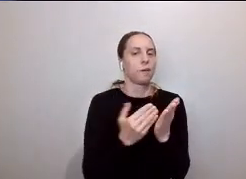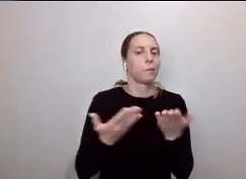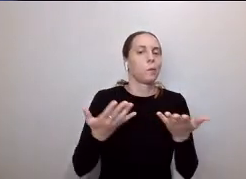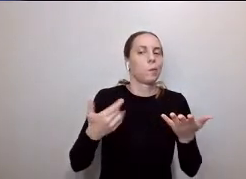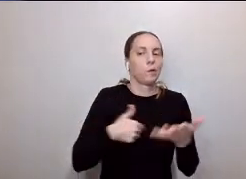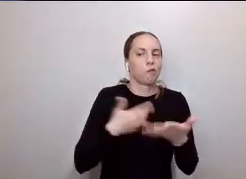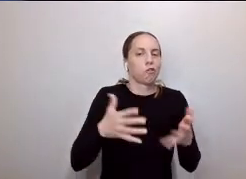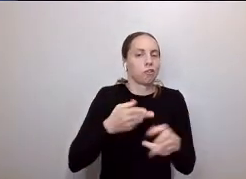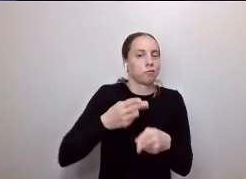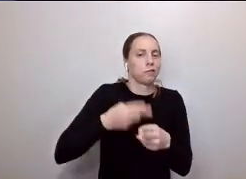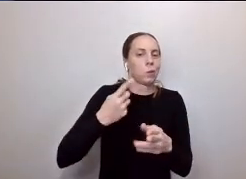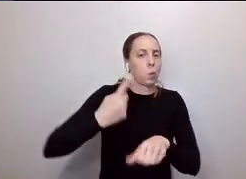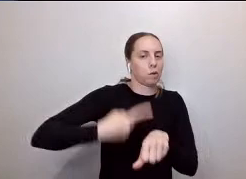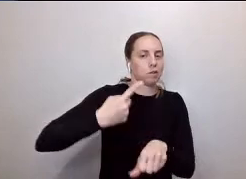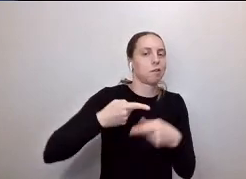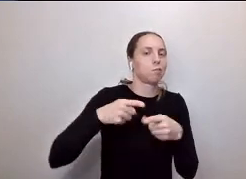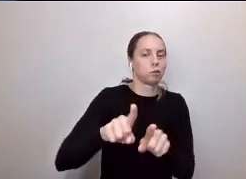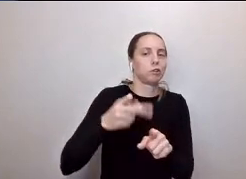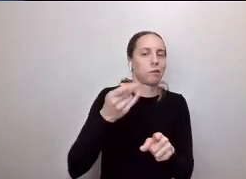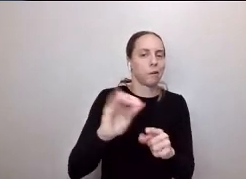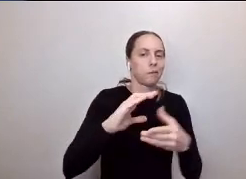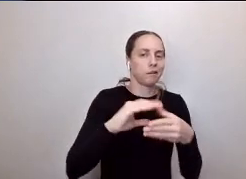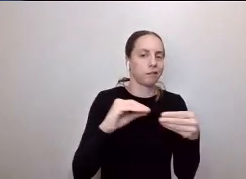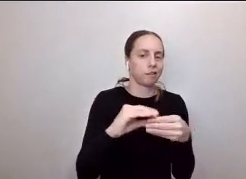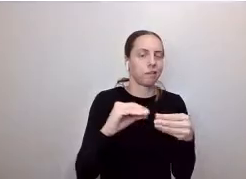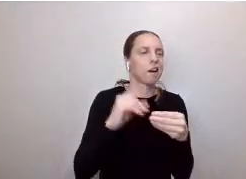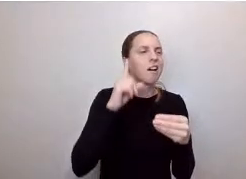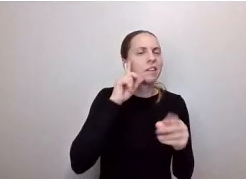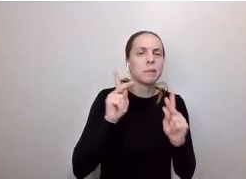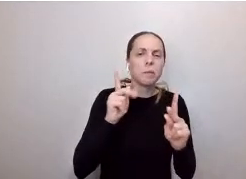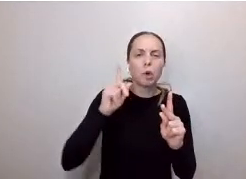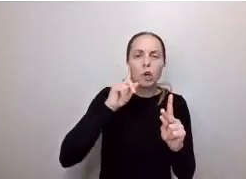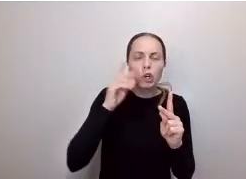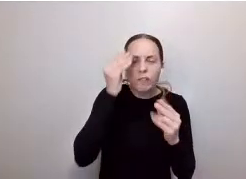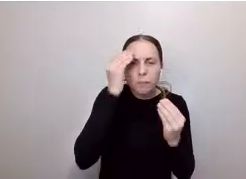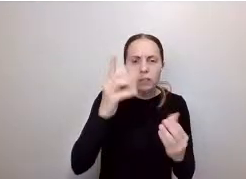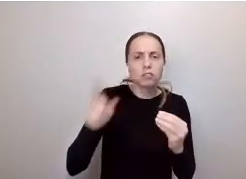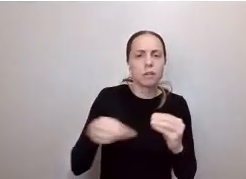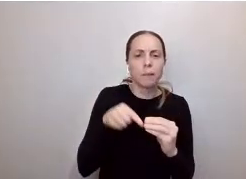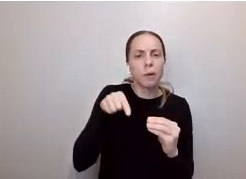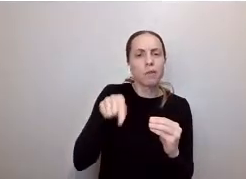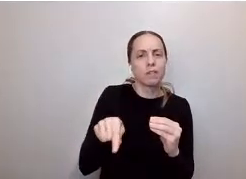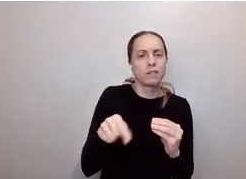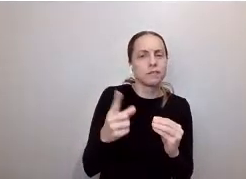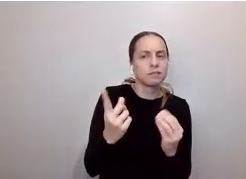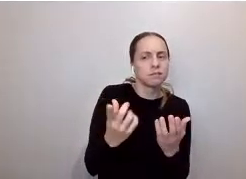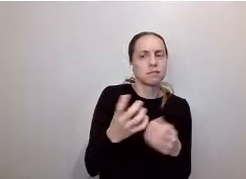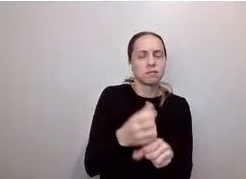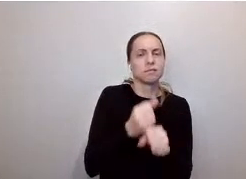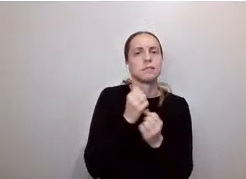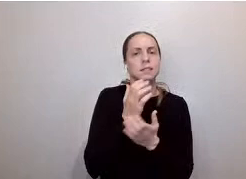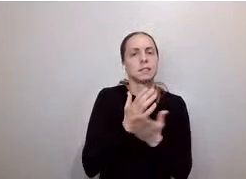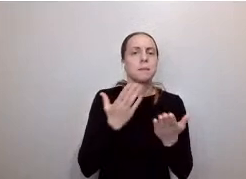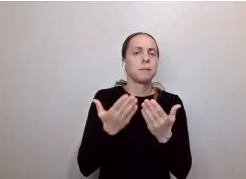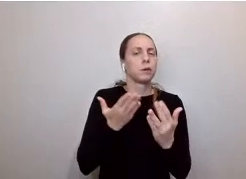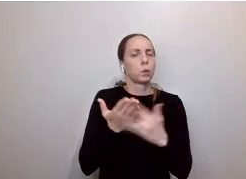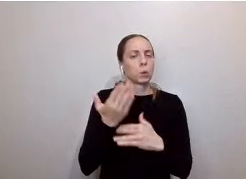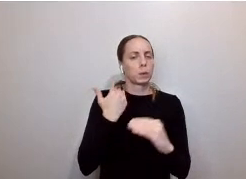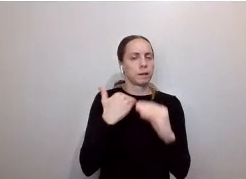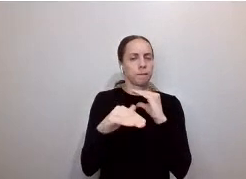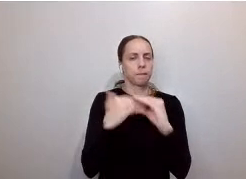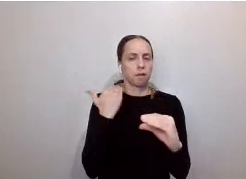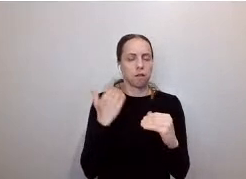and I think folks heard some information about this and received some probably via email. This has to do with